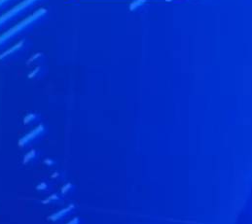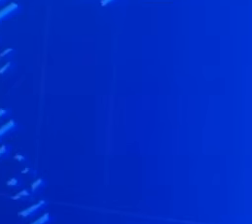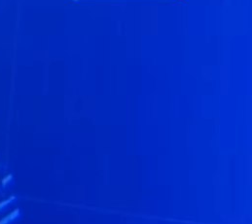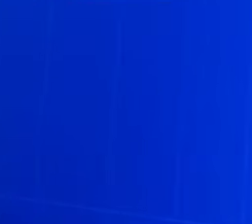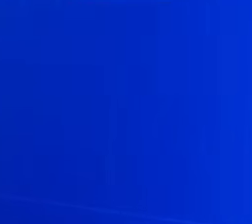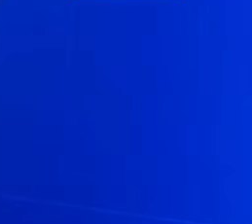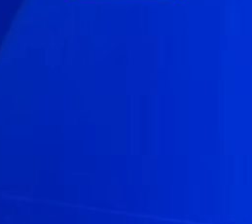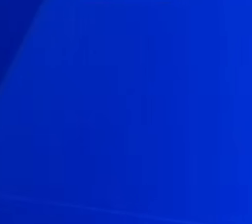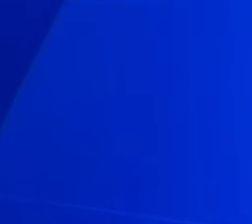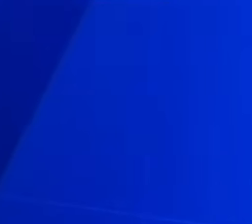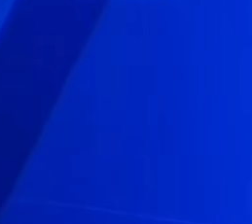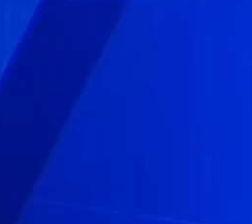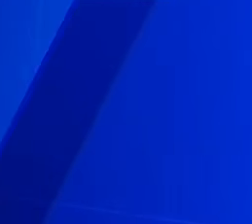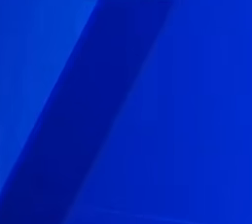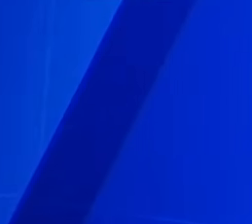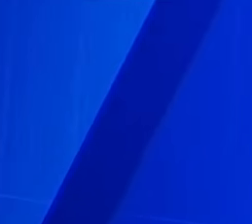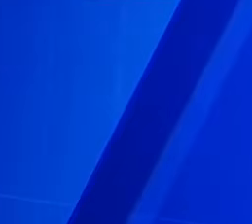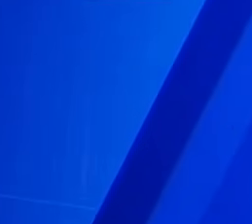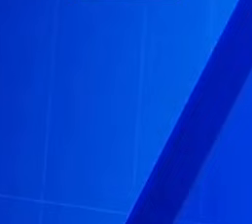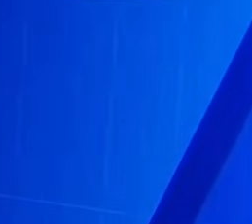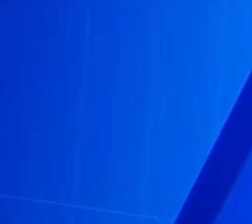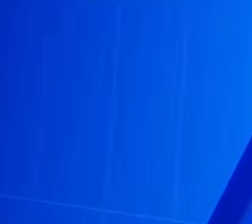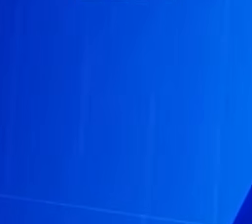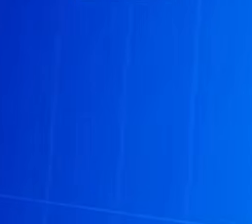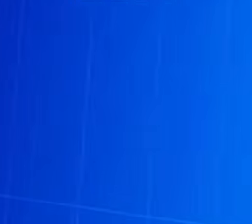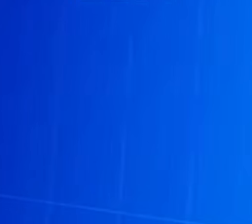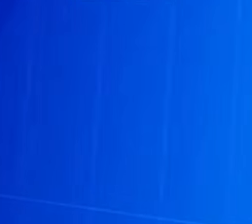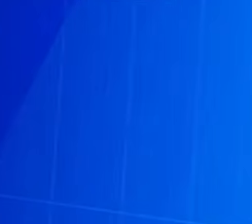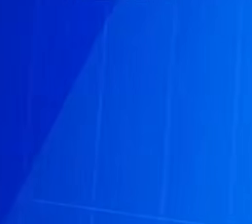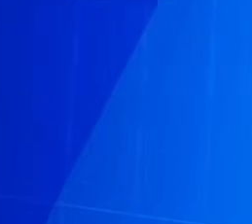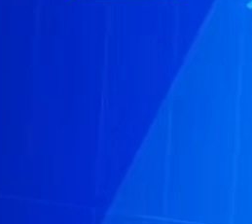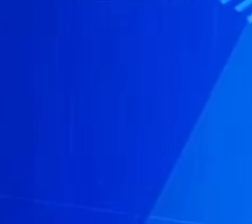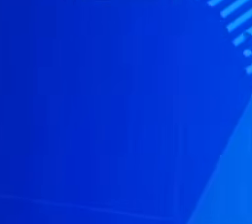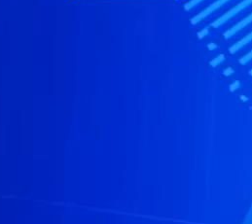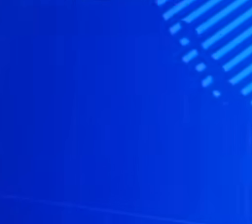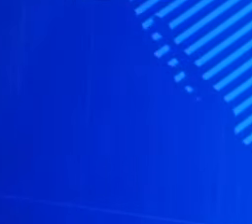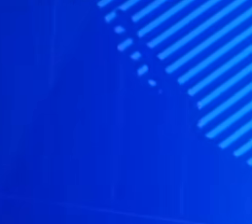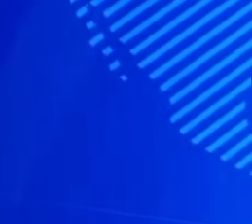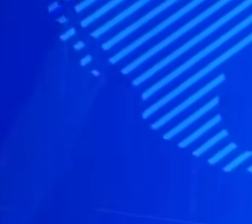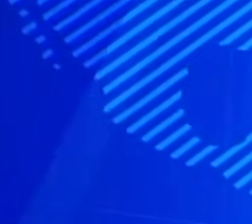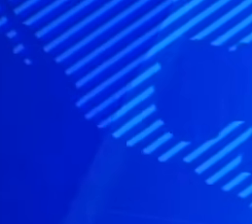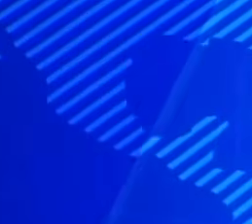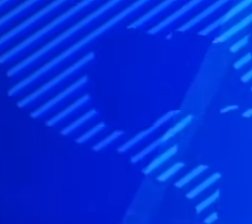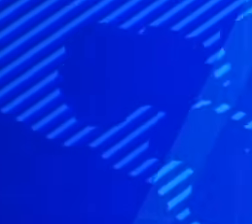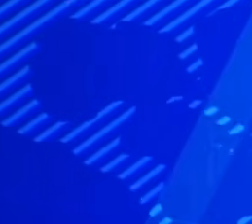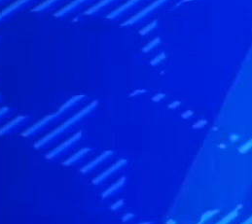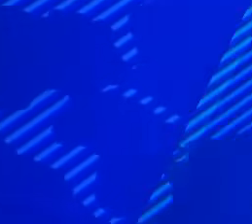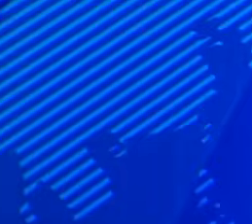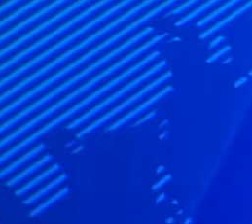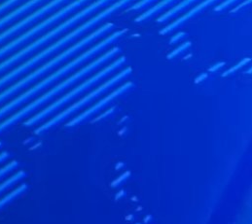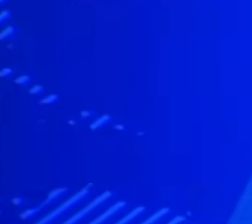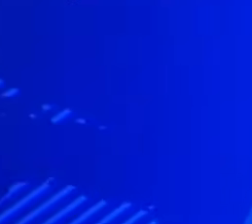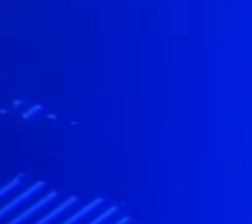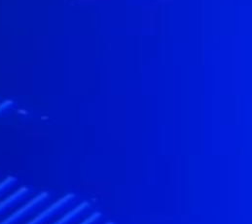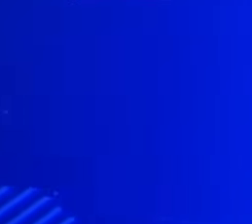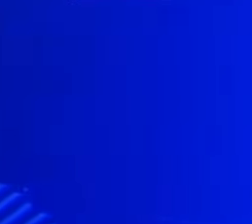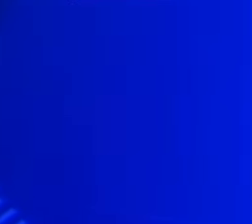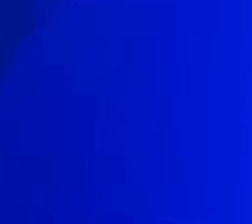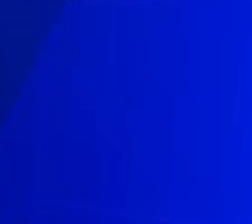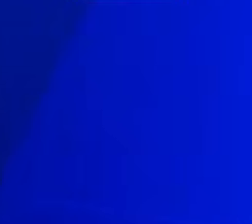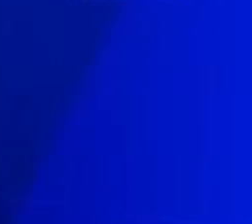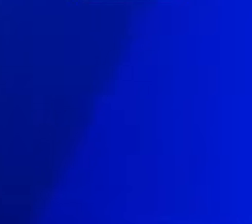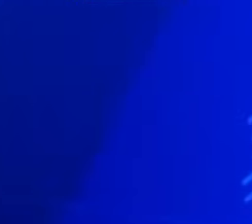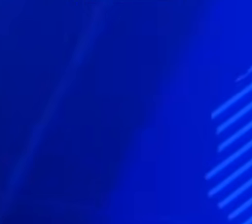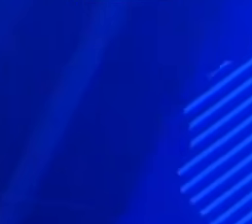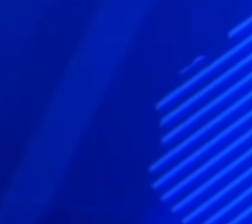The date is April 28. This is the Wednesday edition of the news on PBCJ. I'm Gabrielle Thompson. The Ministry of